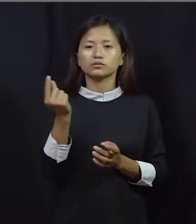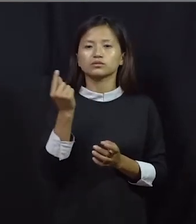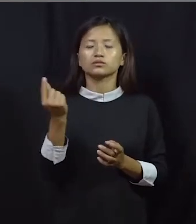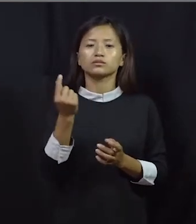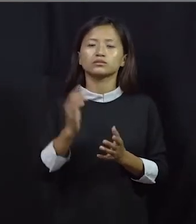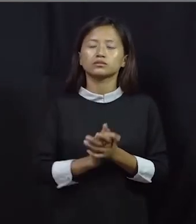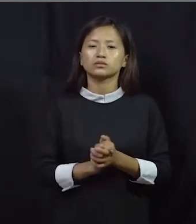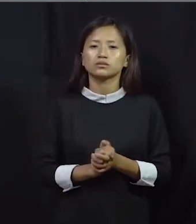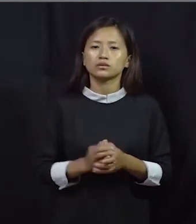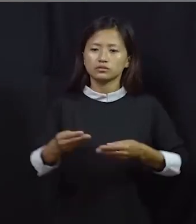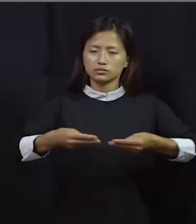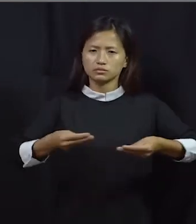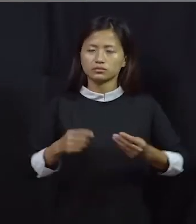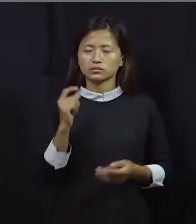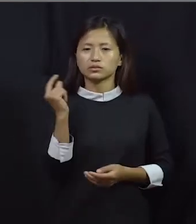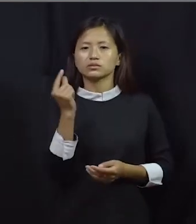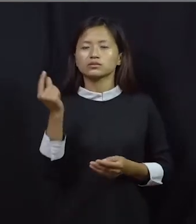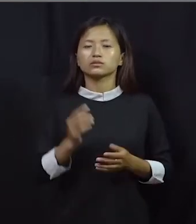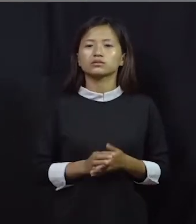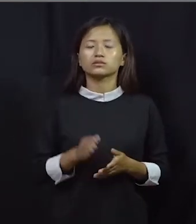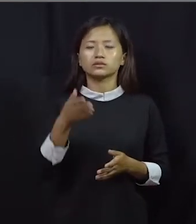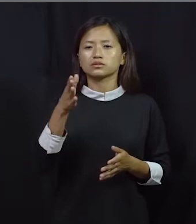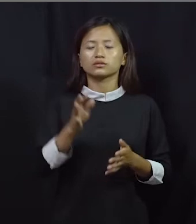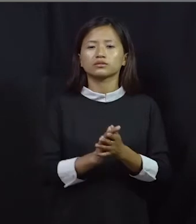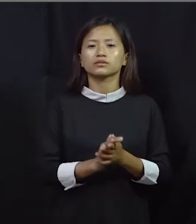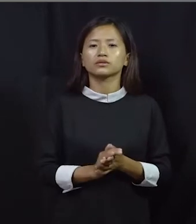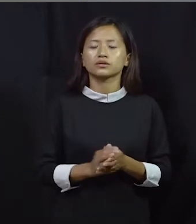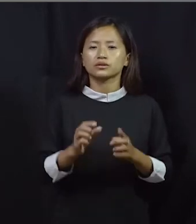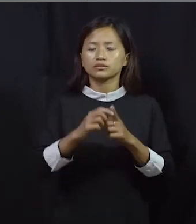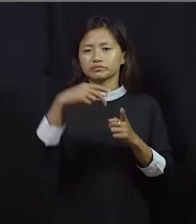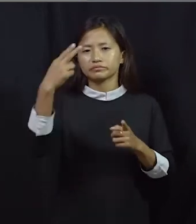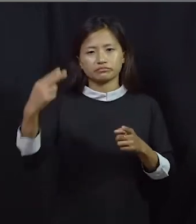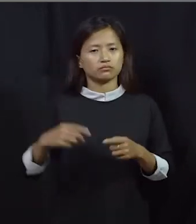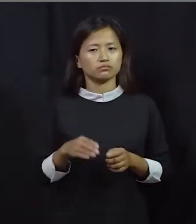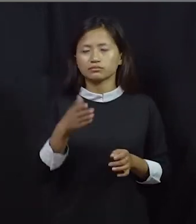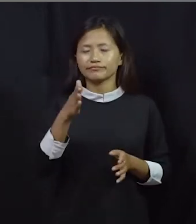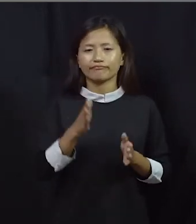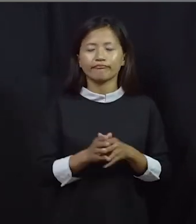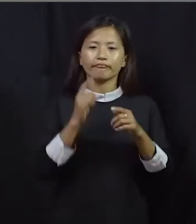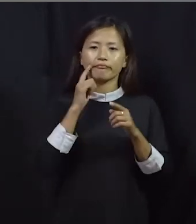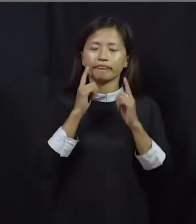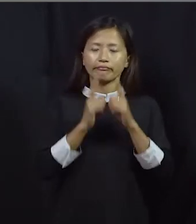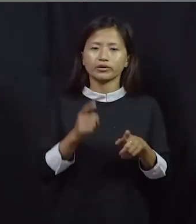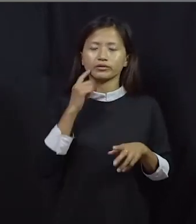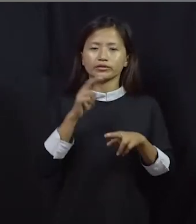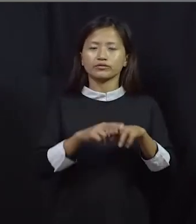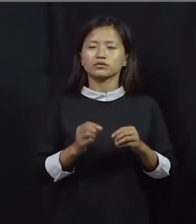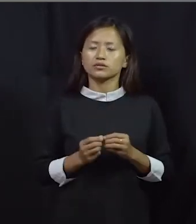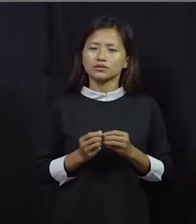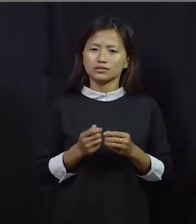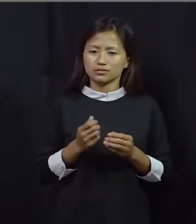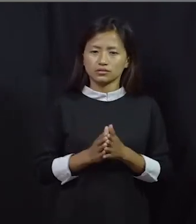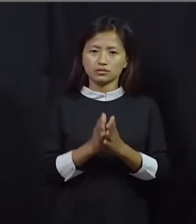If it is withdrawn for business use, it is not a drawings. But if certain amount or